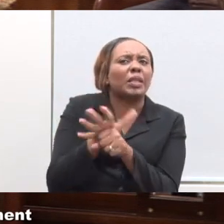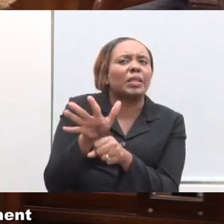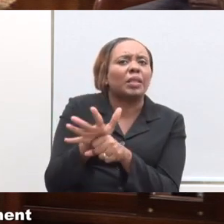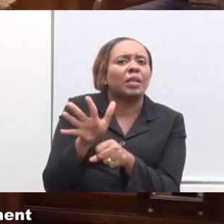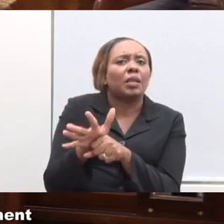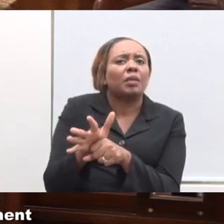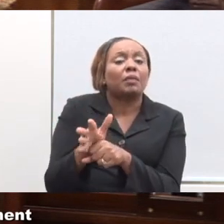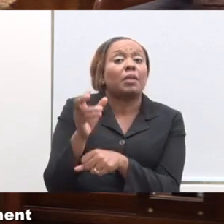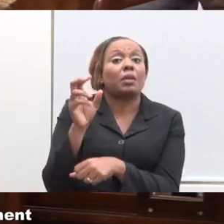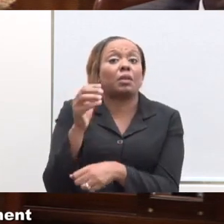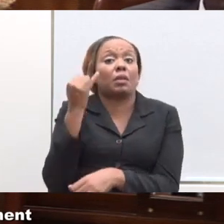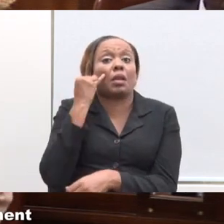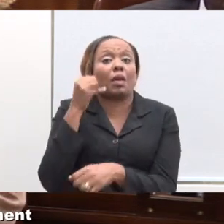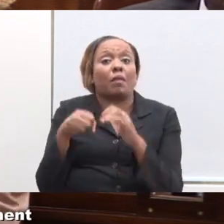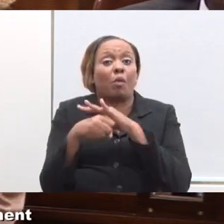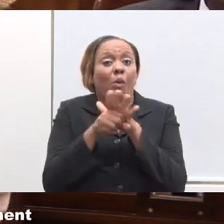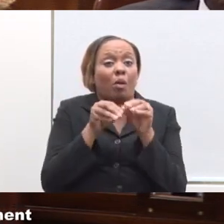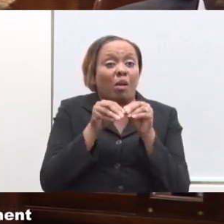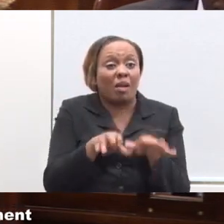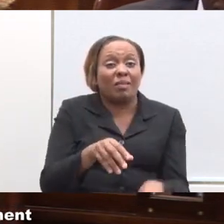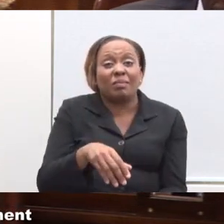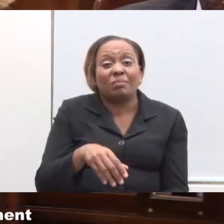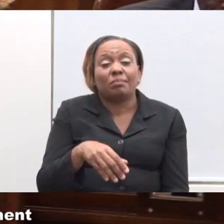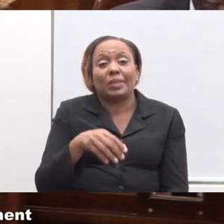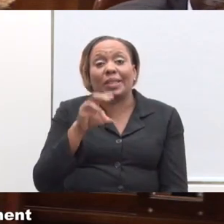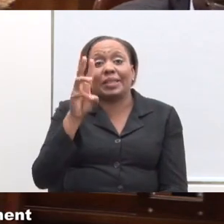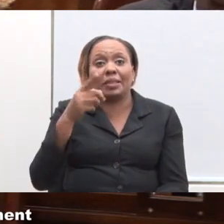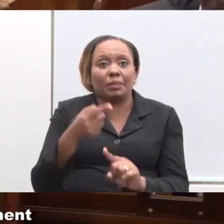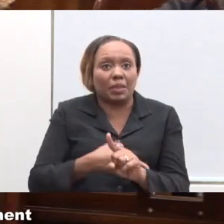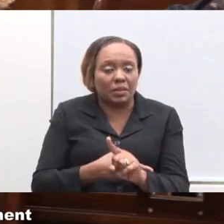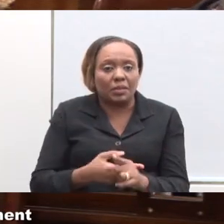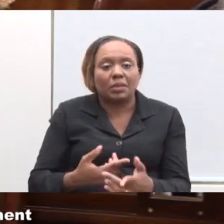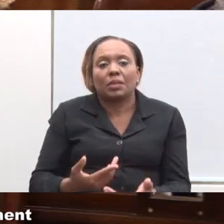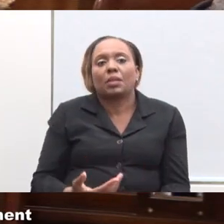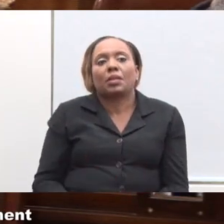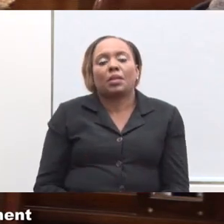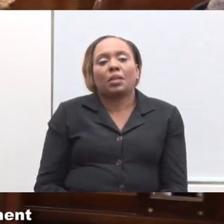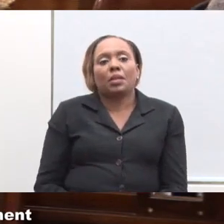6 months, and therefore what is in next year's estimates for the drug service